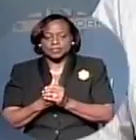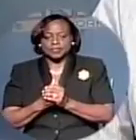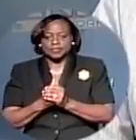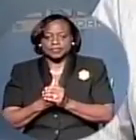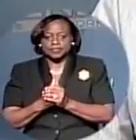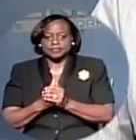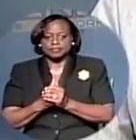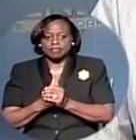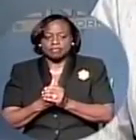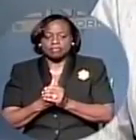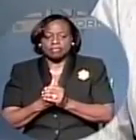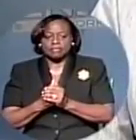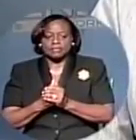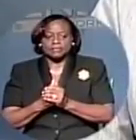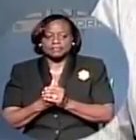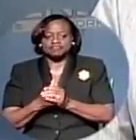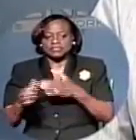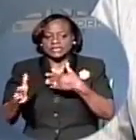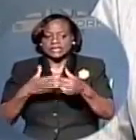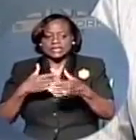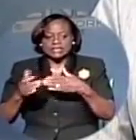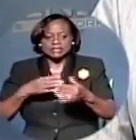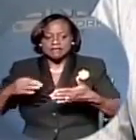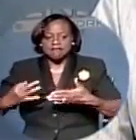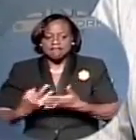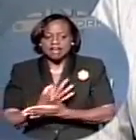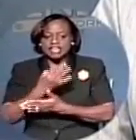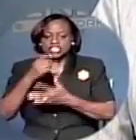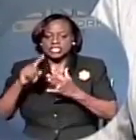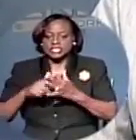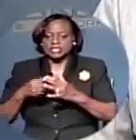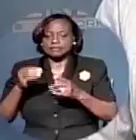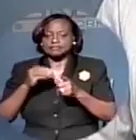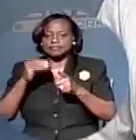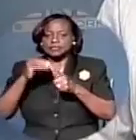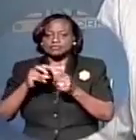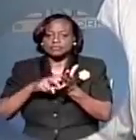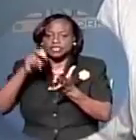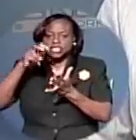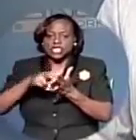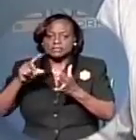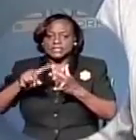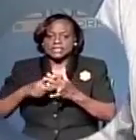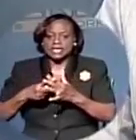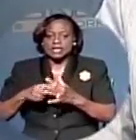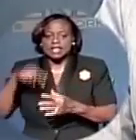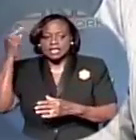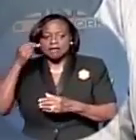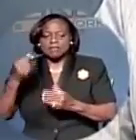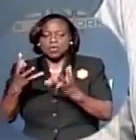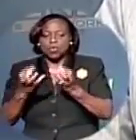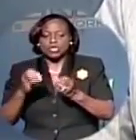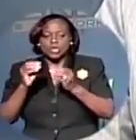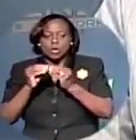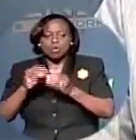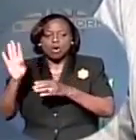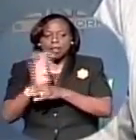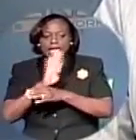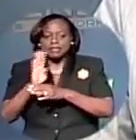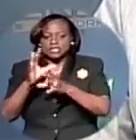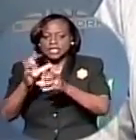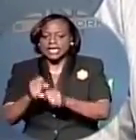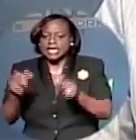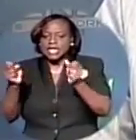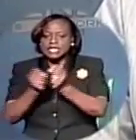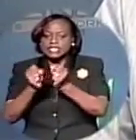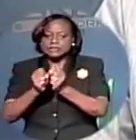News. Whether it's a fresh start or a jump start, the government wants more Bahamians to get small businesses going.